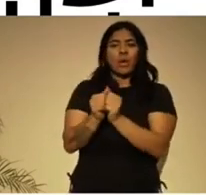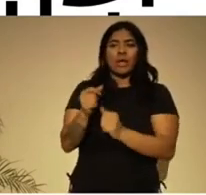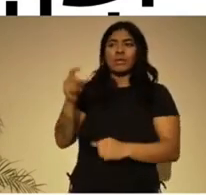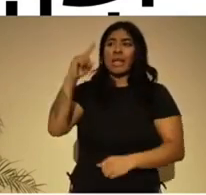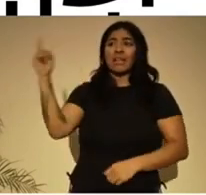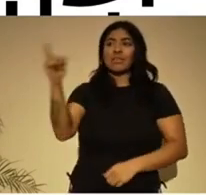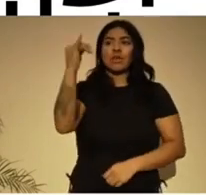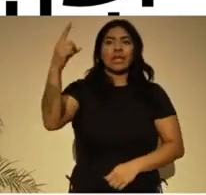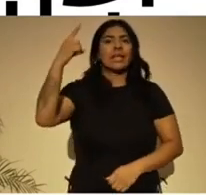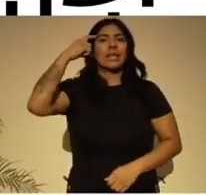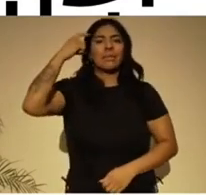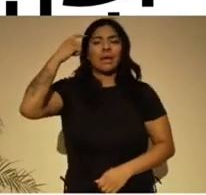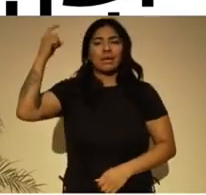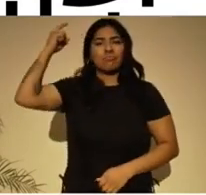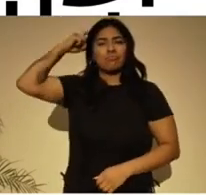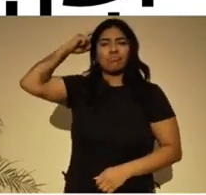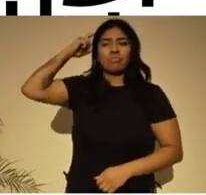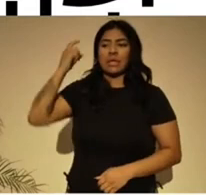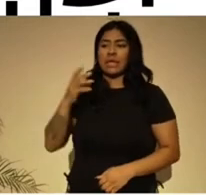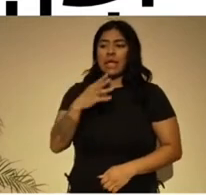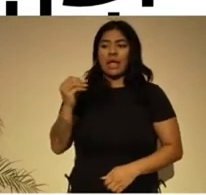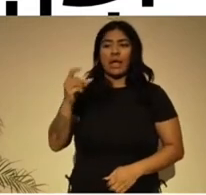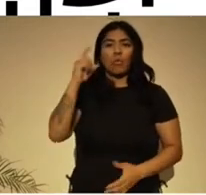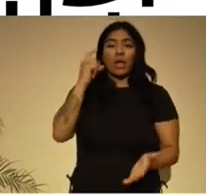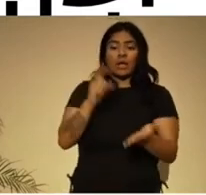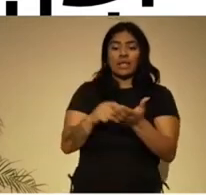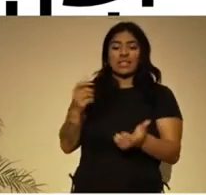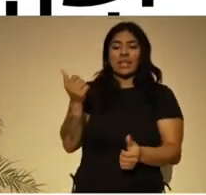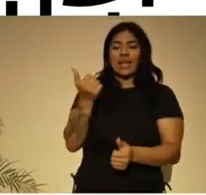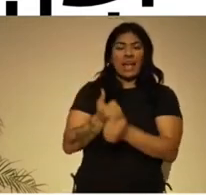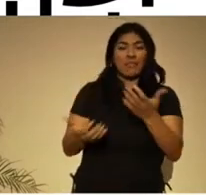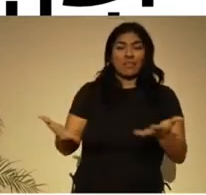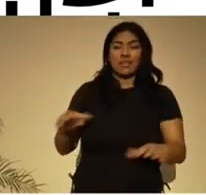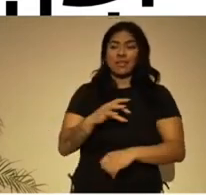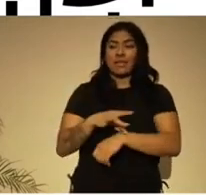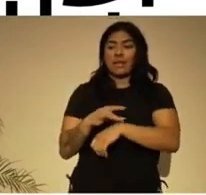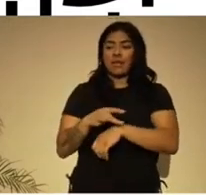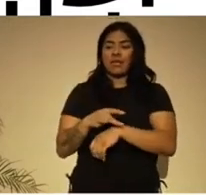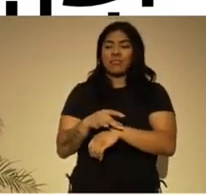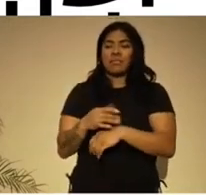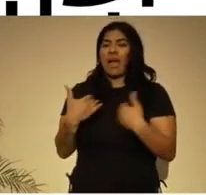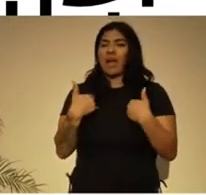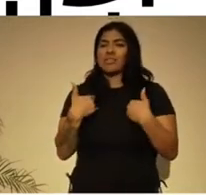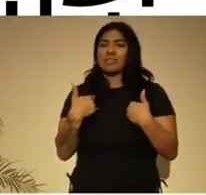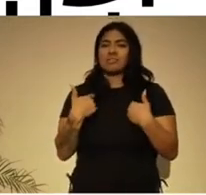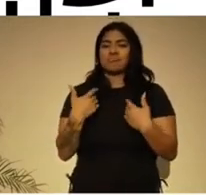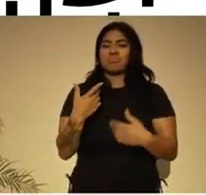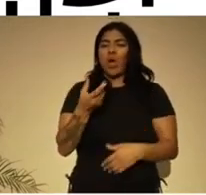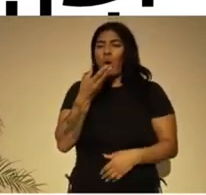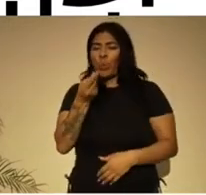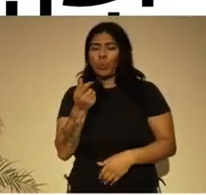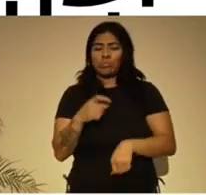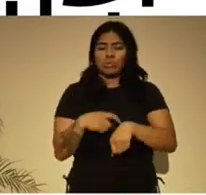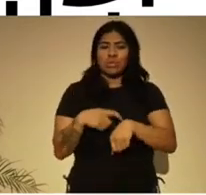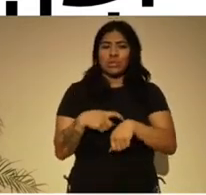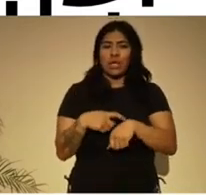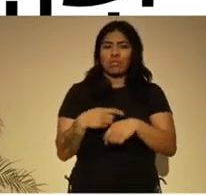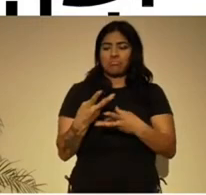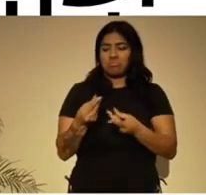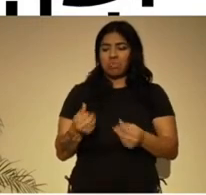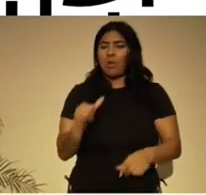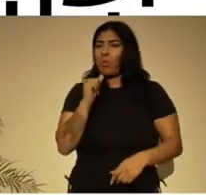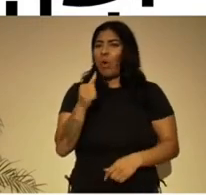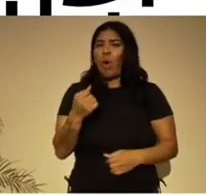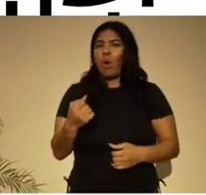in mind, and that you would recognize that everything here on earth is actually temporary. Nothing here on this earth will